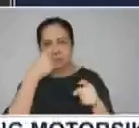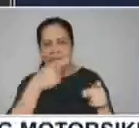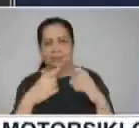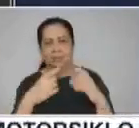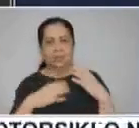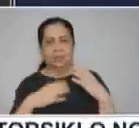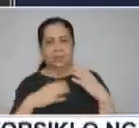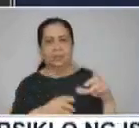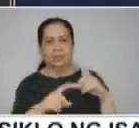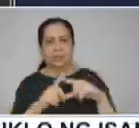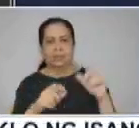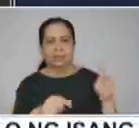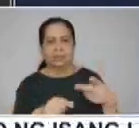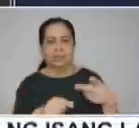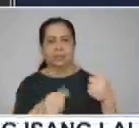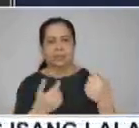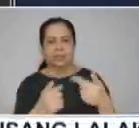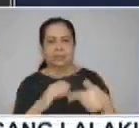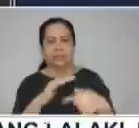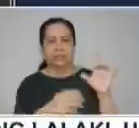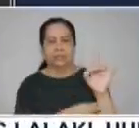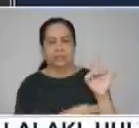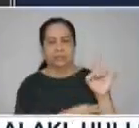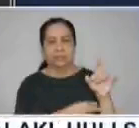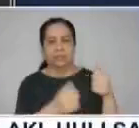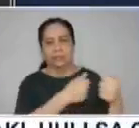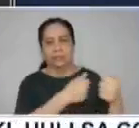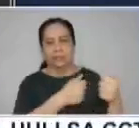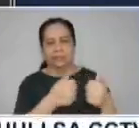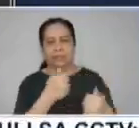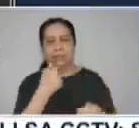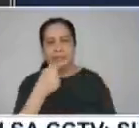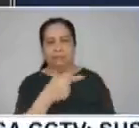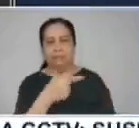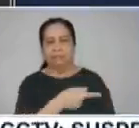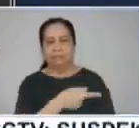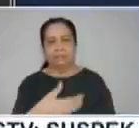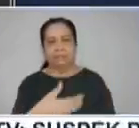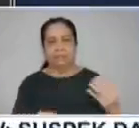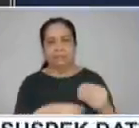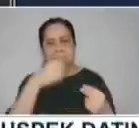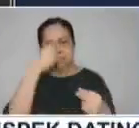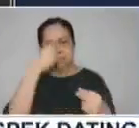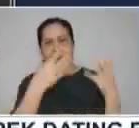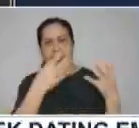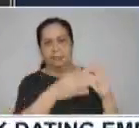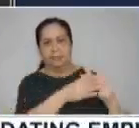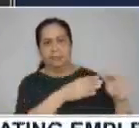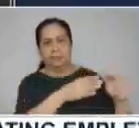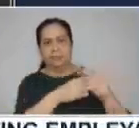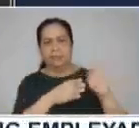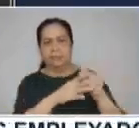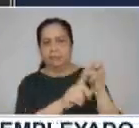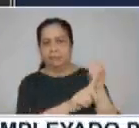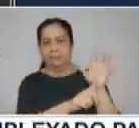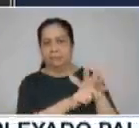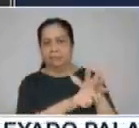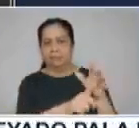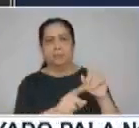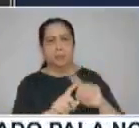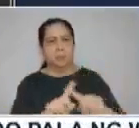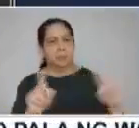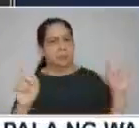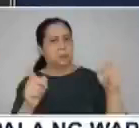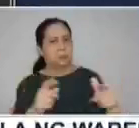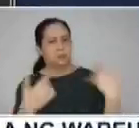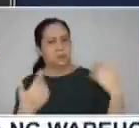masyadong juniors in December. But in the same manner, syempre, we still have to take into consideration baka gusto niya